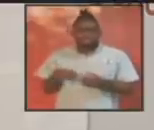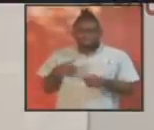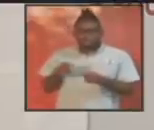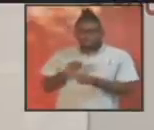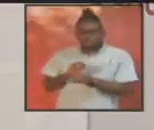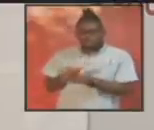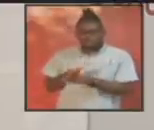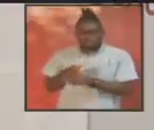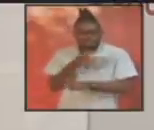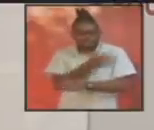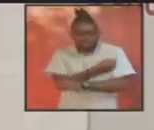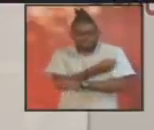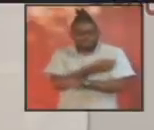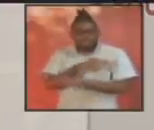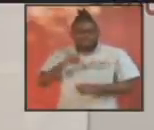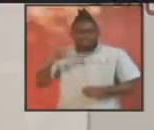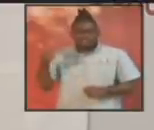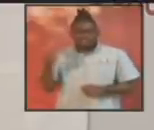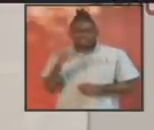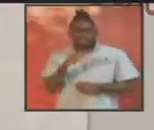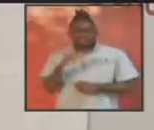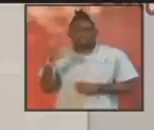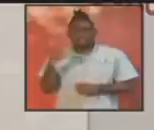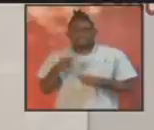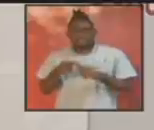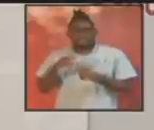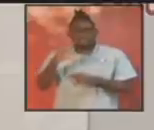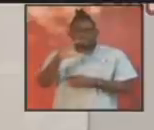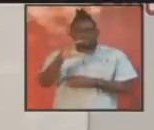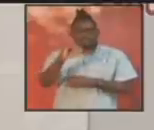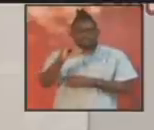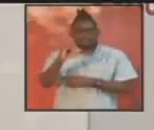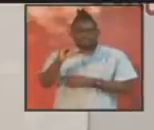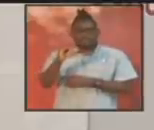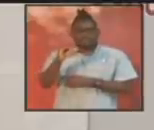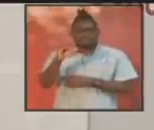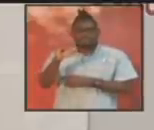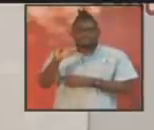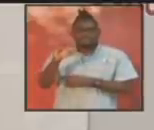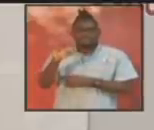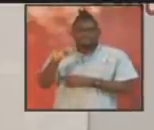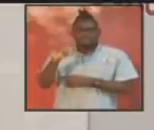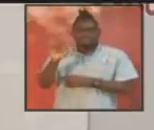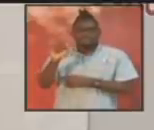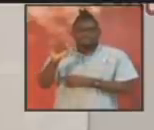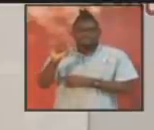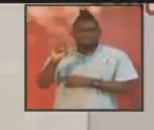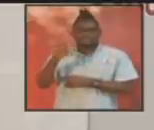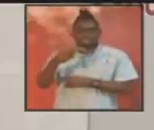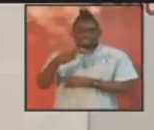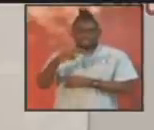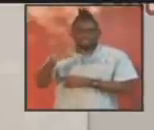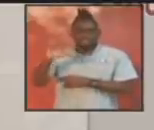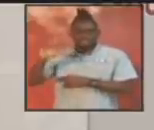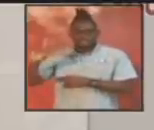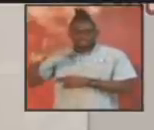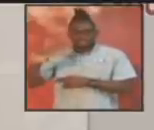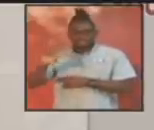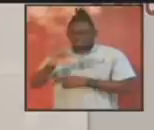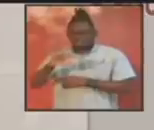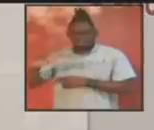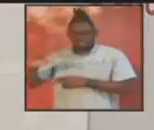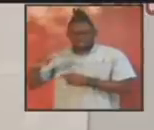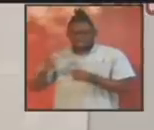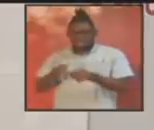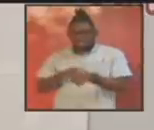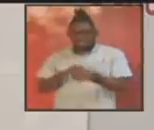that Covishield was impending for approval by the WHO. In fact, the Ministry of